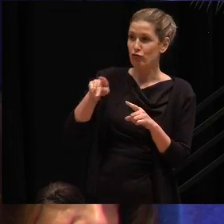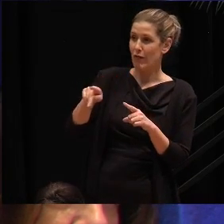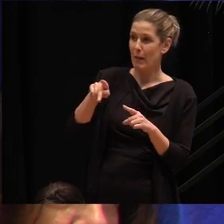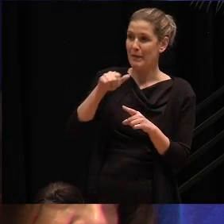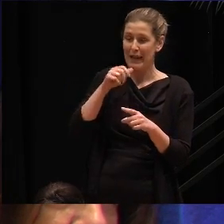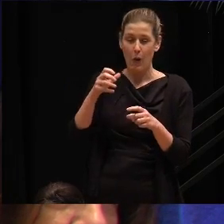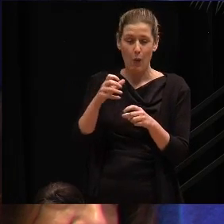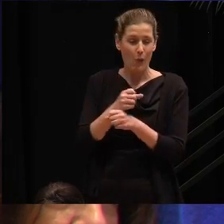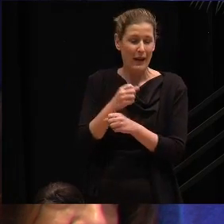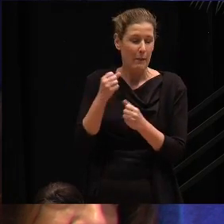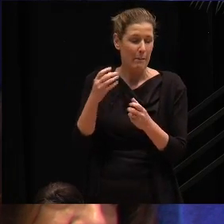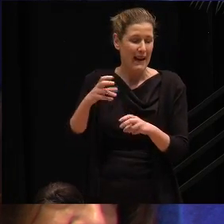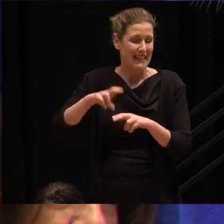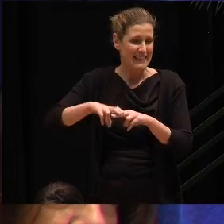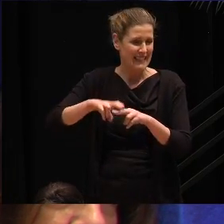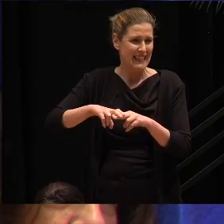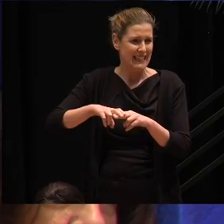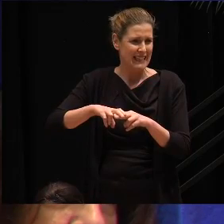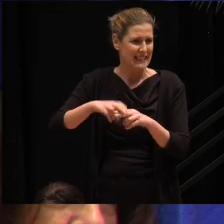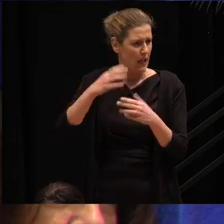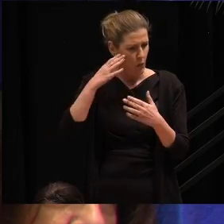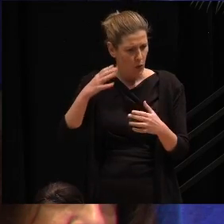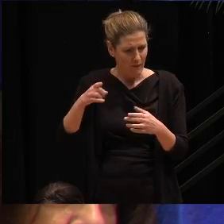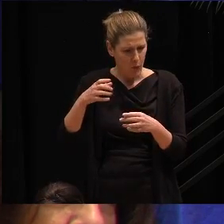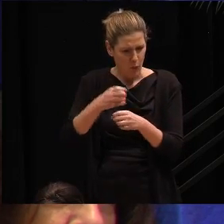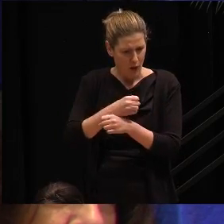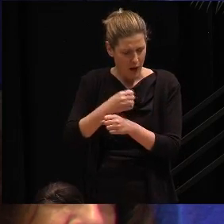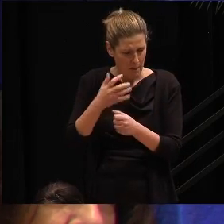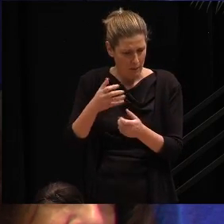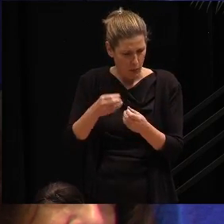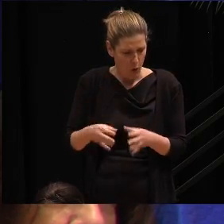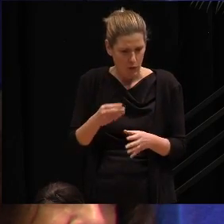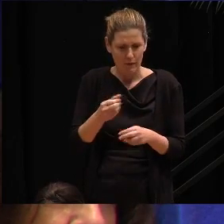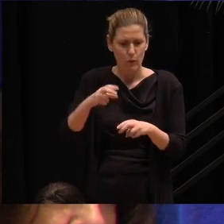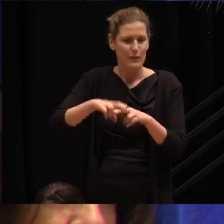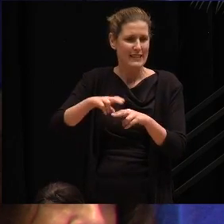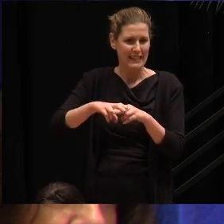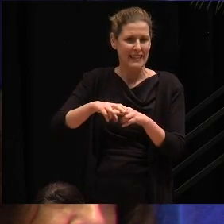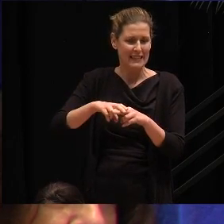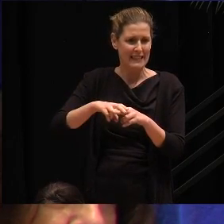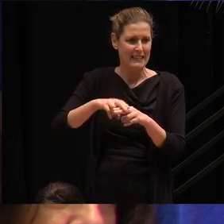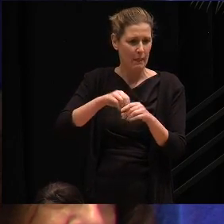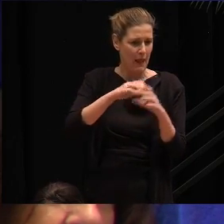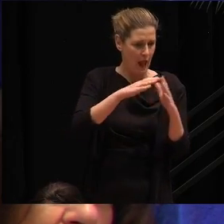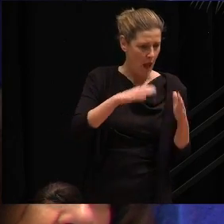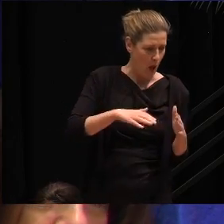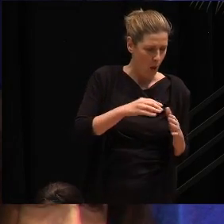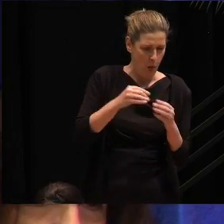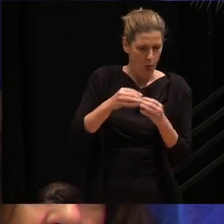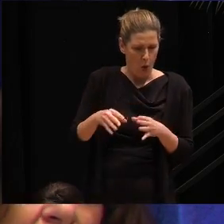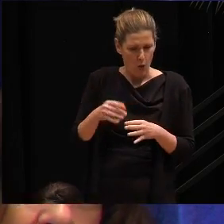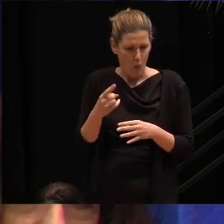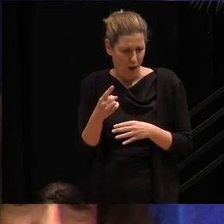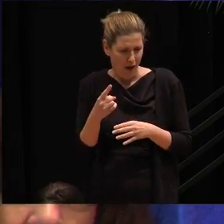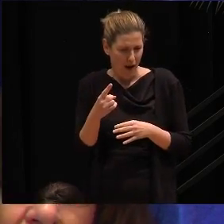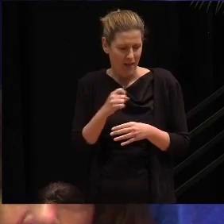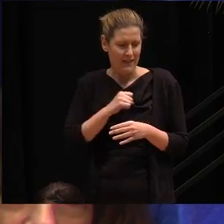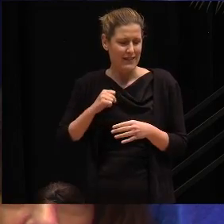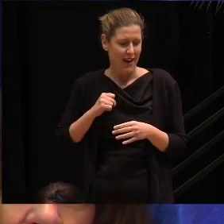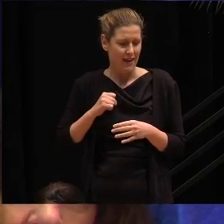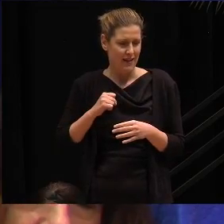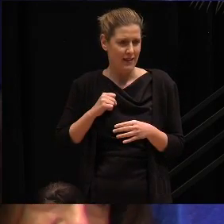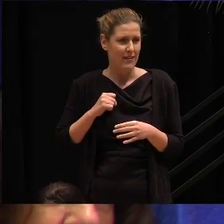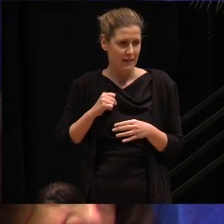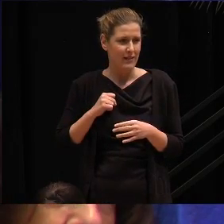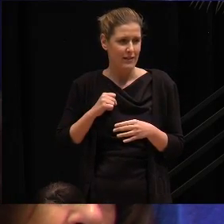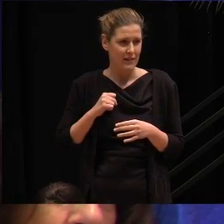many seats in the House. I don't know if he won seats in the House. He may have lost a couple. And I think he lost a couple in the Senate as well, or one in the Senate last